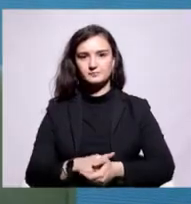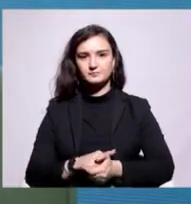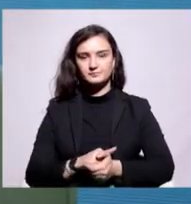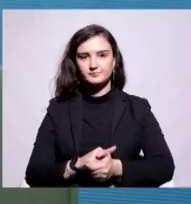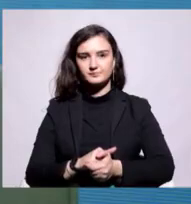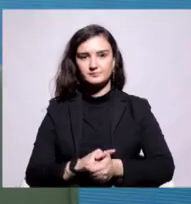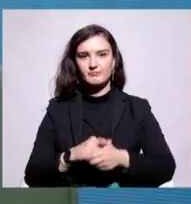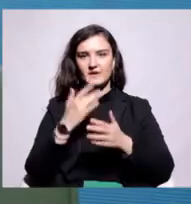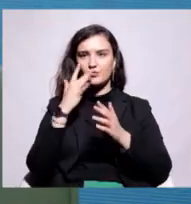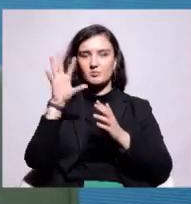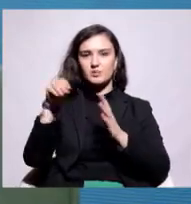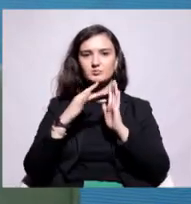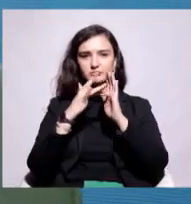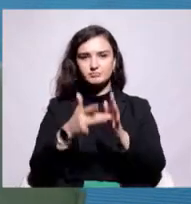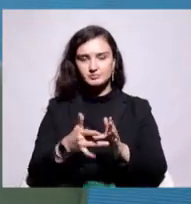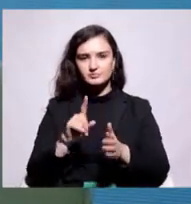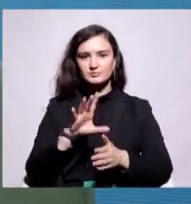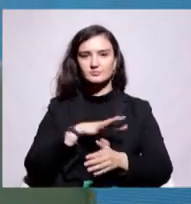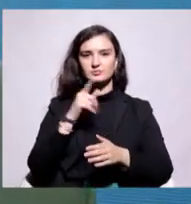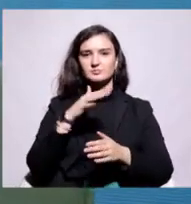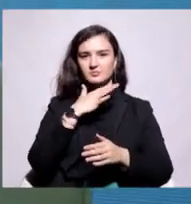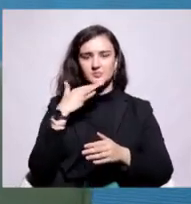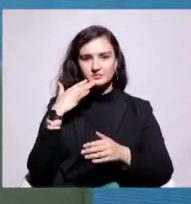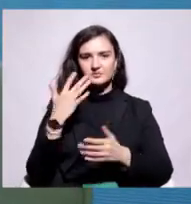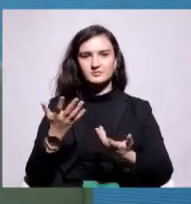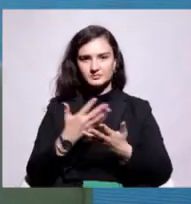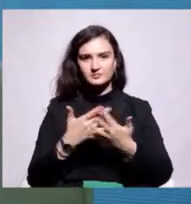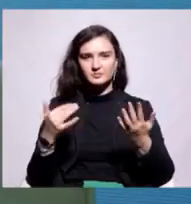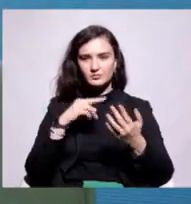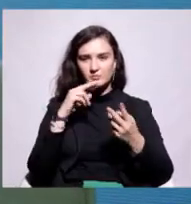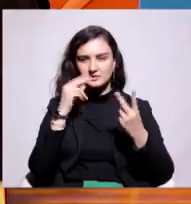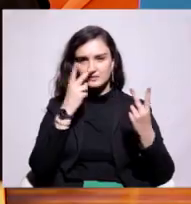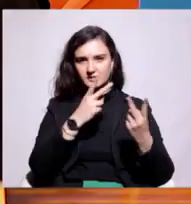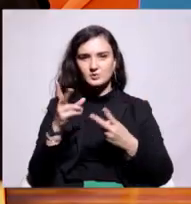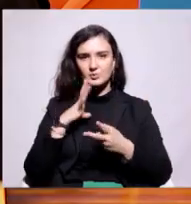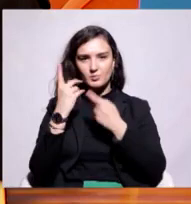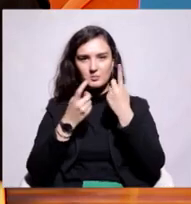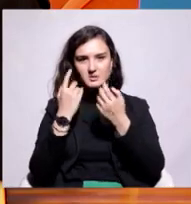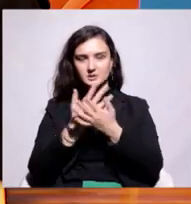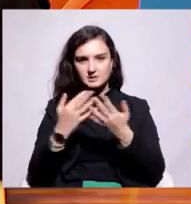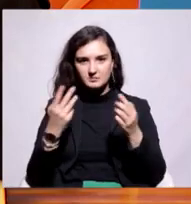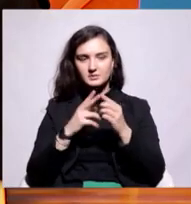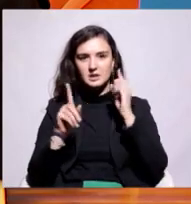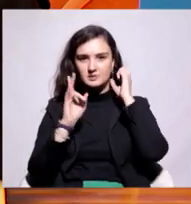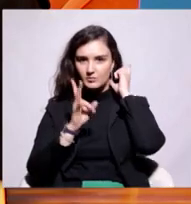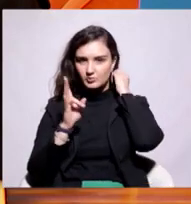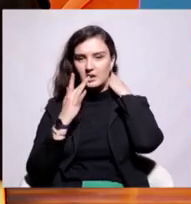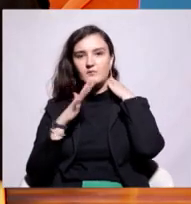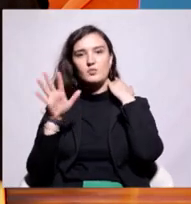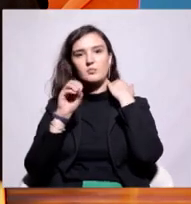over to Europe and he picks up a lot of observations and information from what's happening in